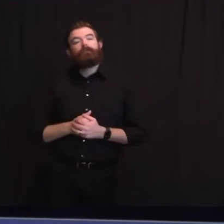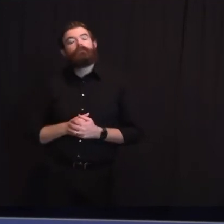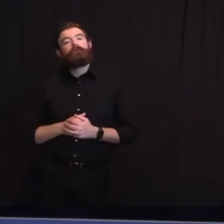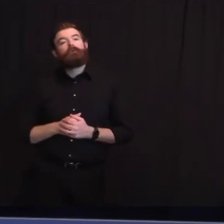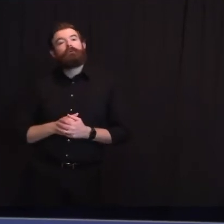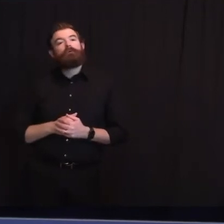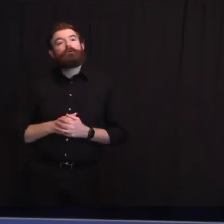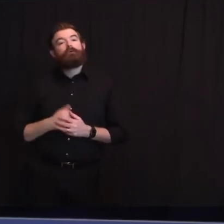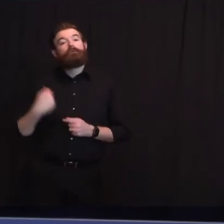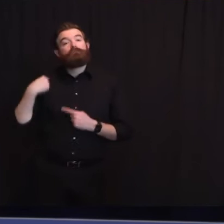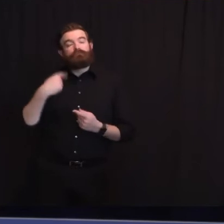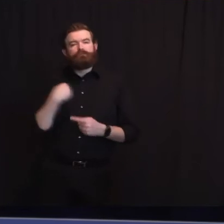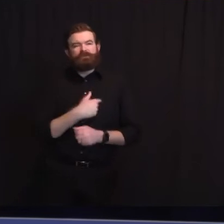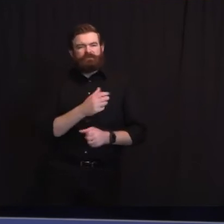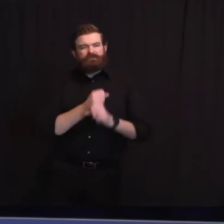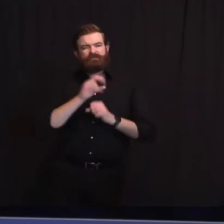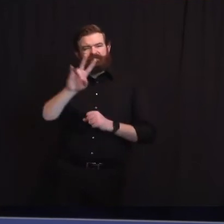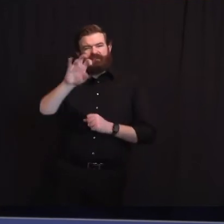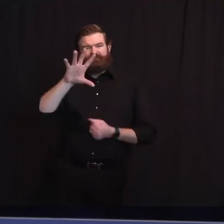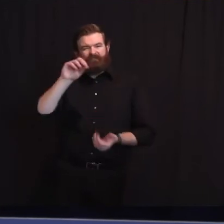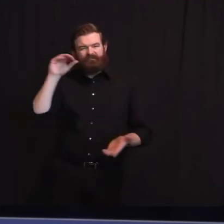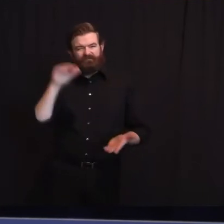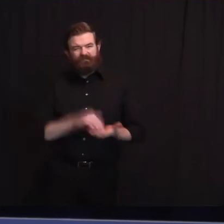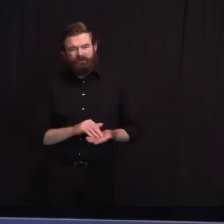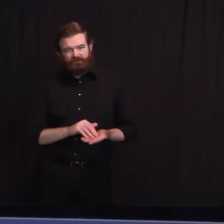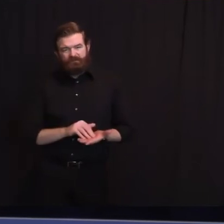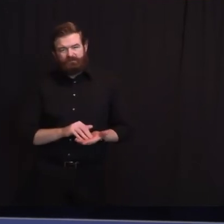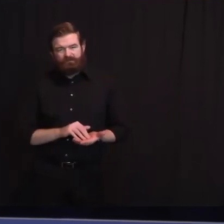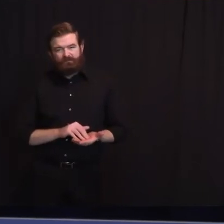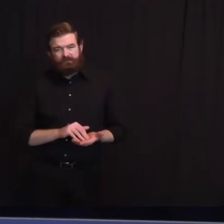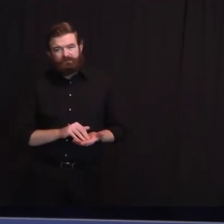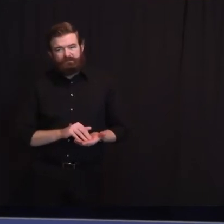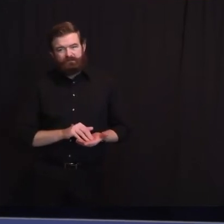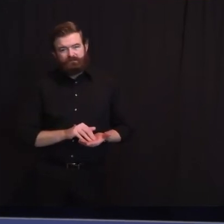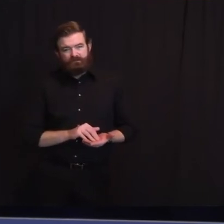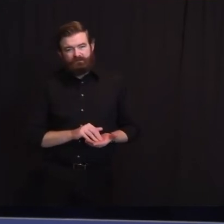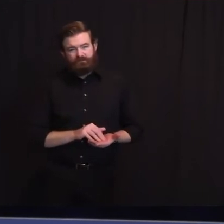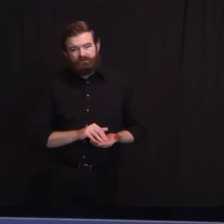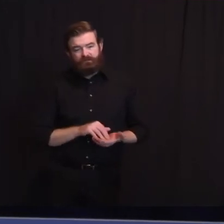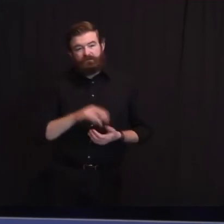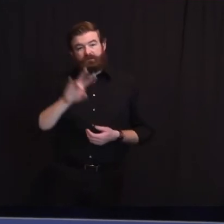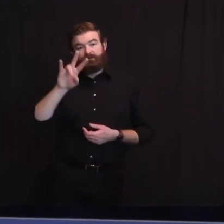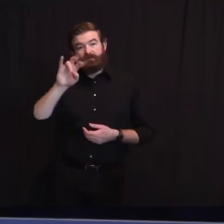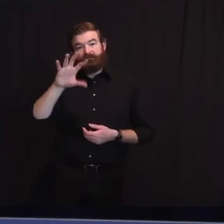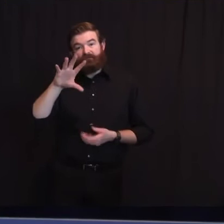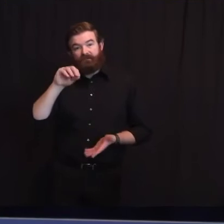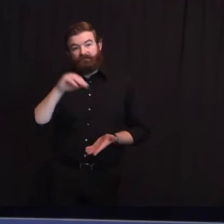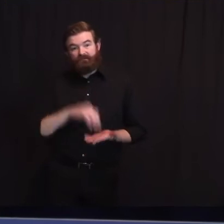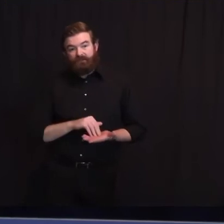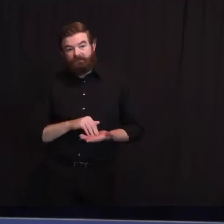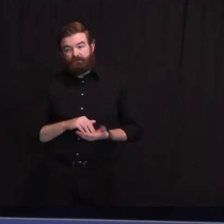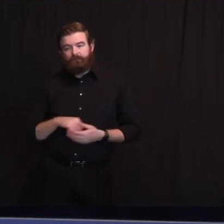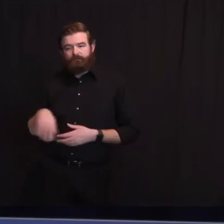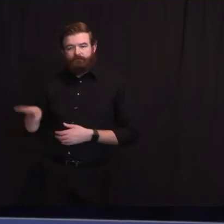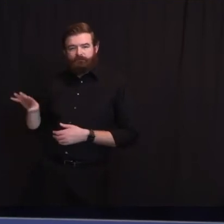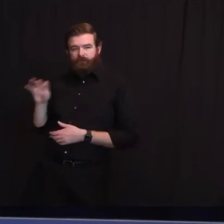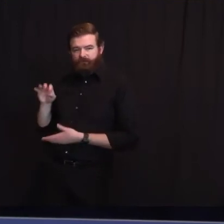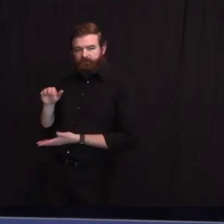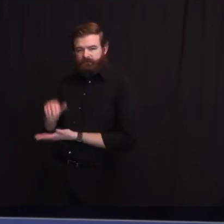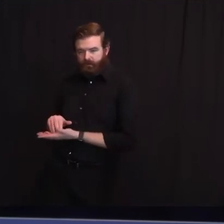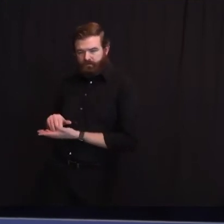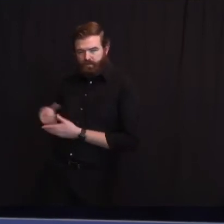time, and those that we expect to receive, 400,000 is put aside over time for long-term care.